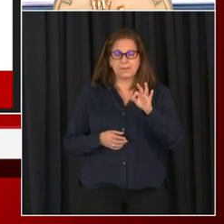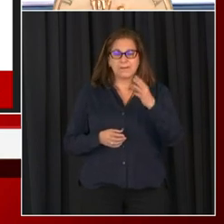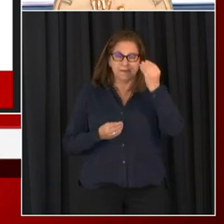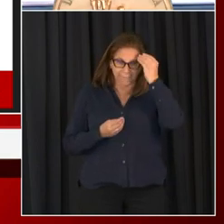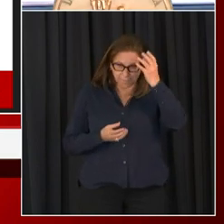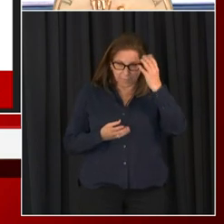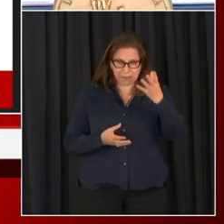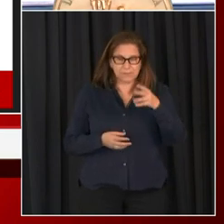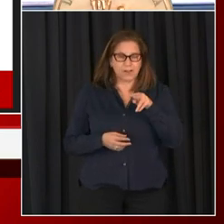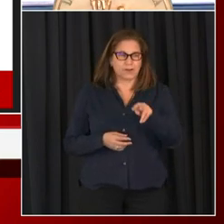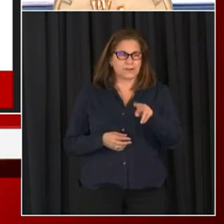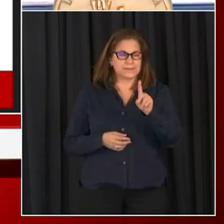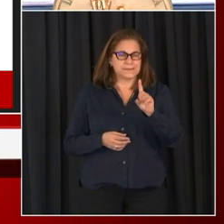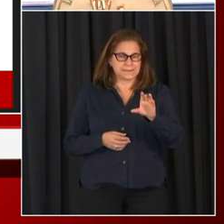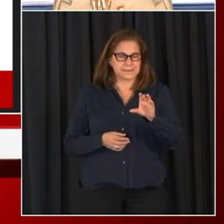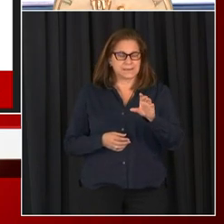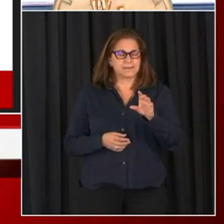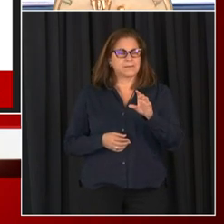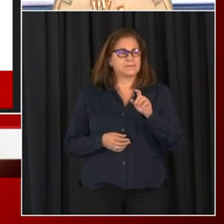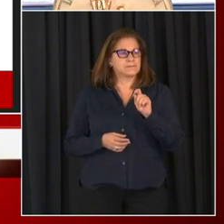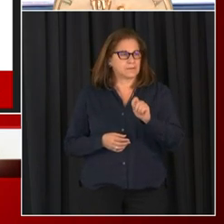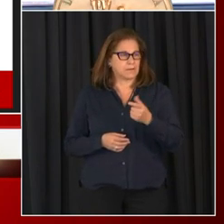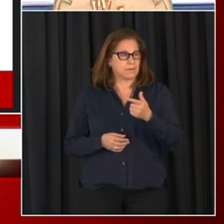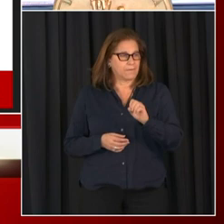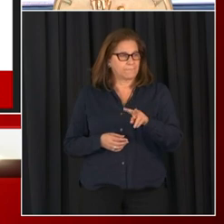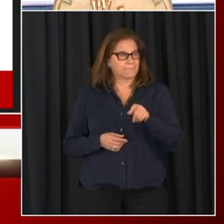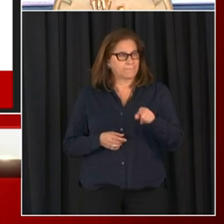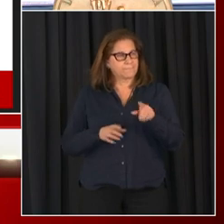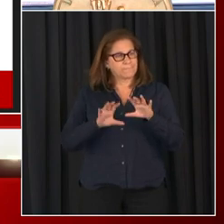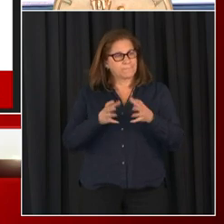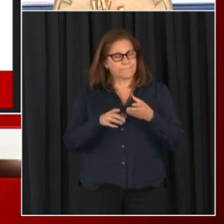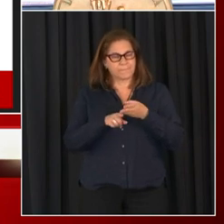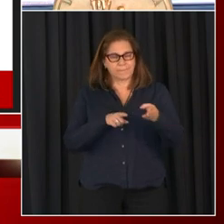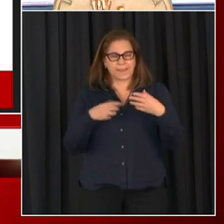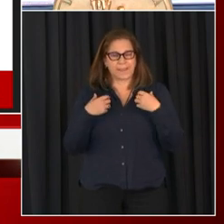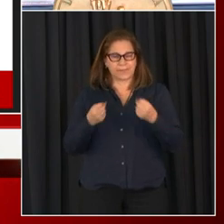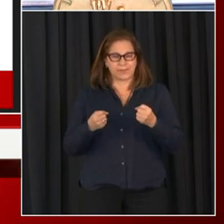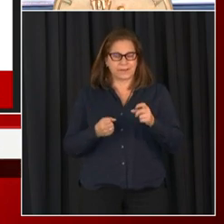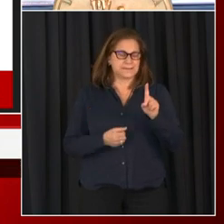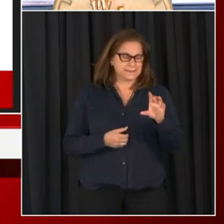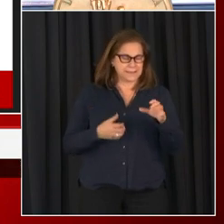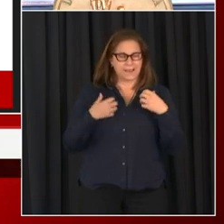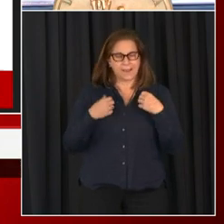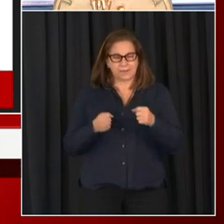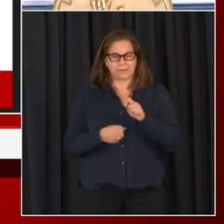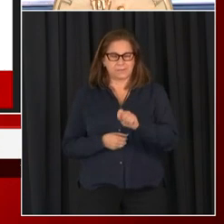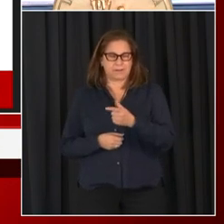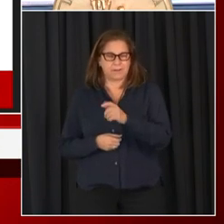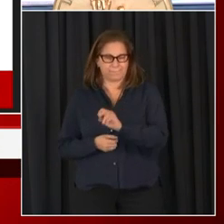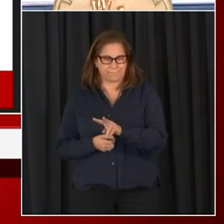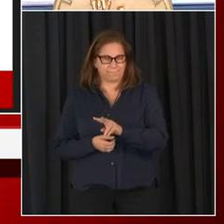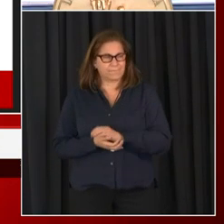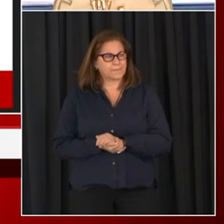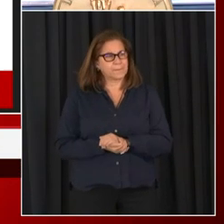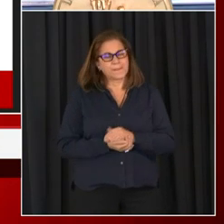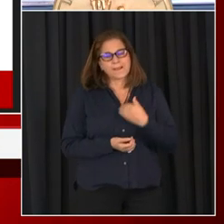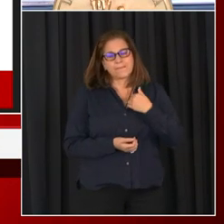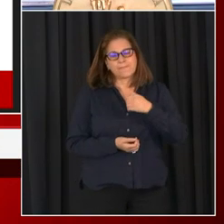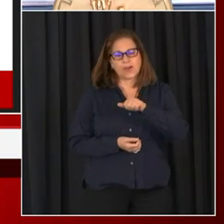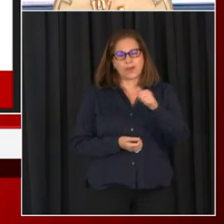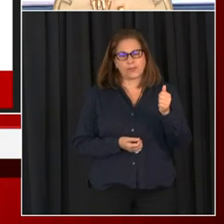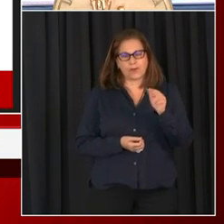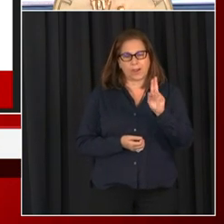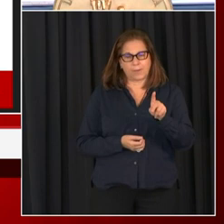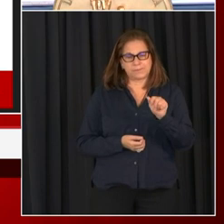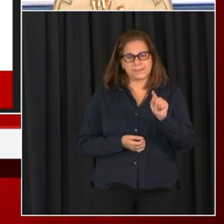I now want to turn to our COVID-19 update, and we will, of course, Dr. Nesbitt will be